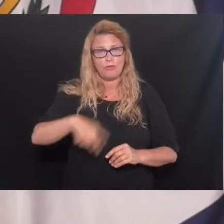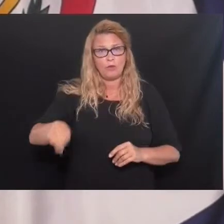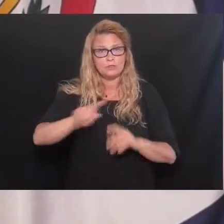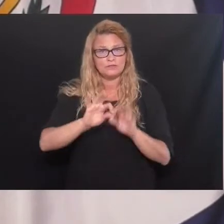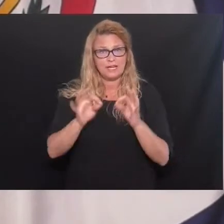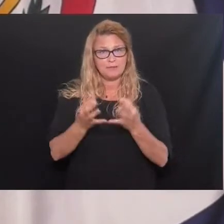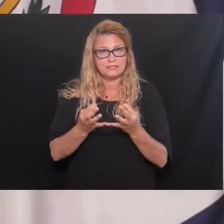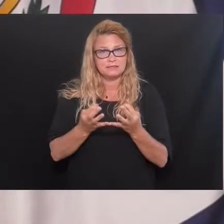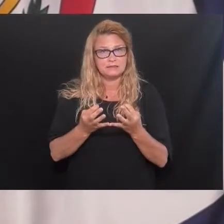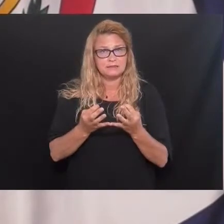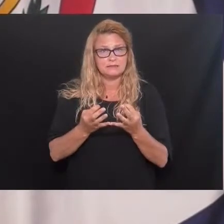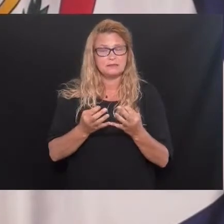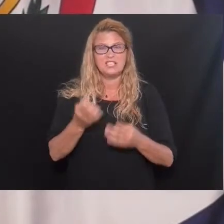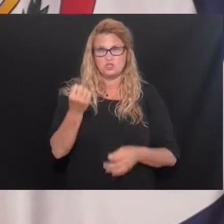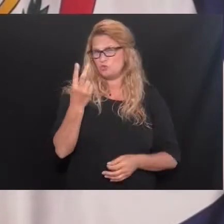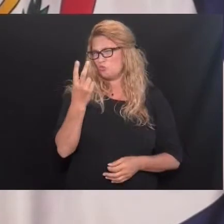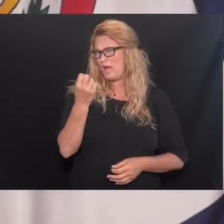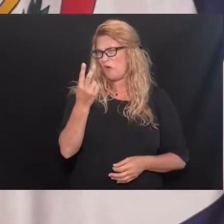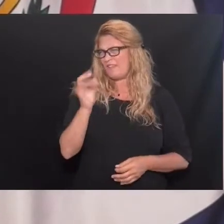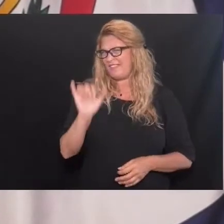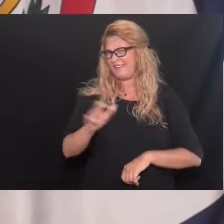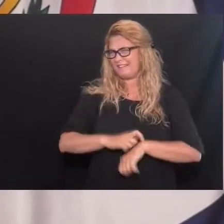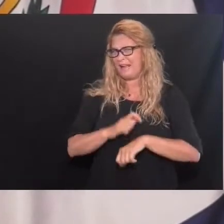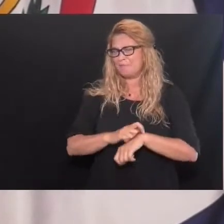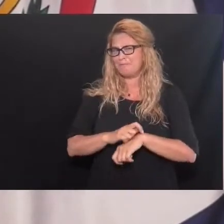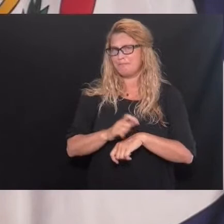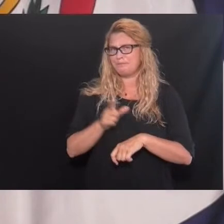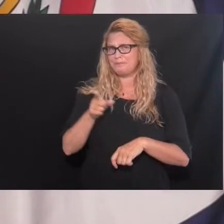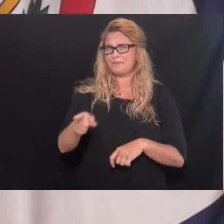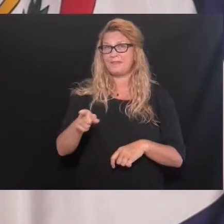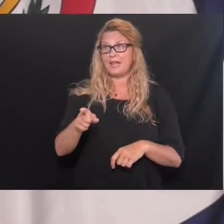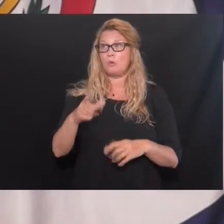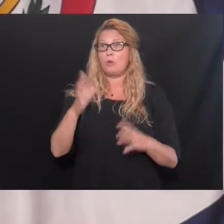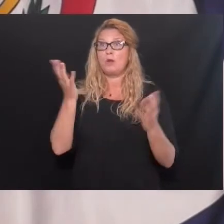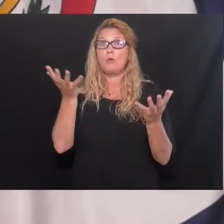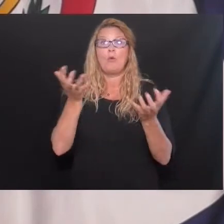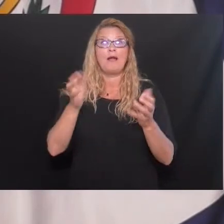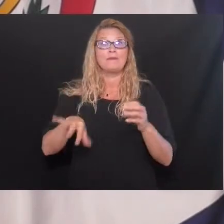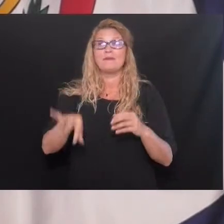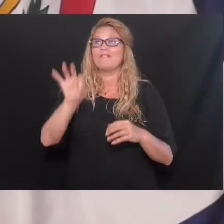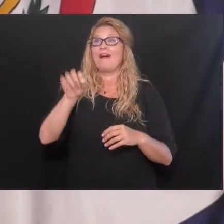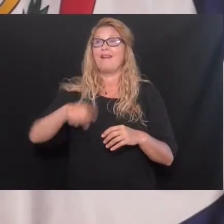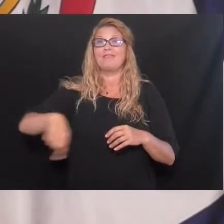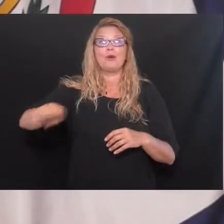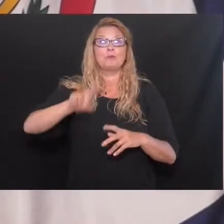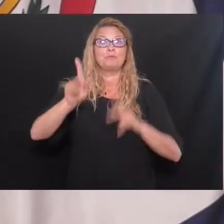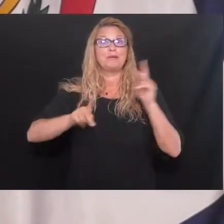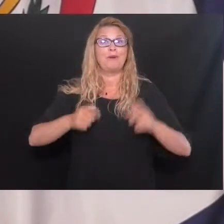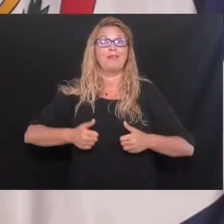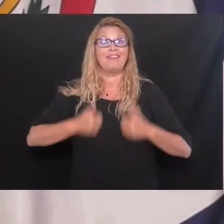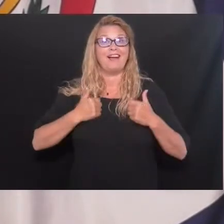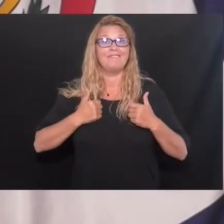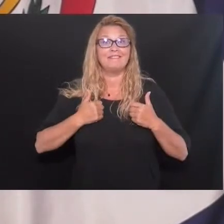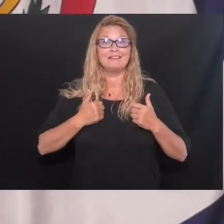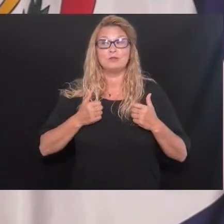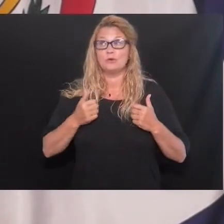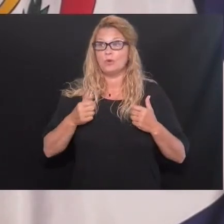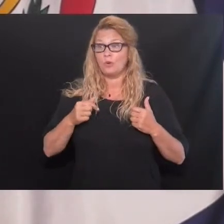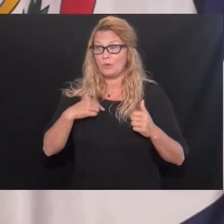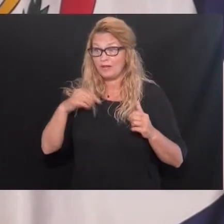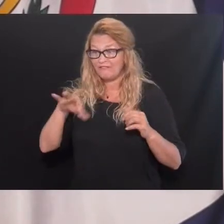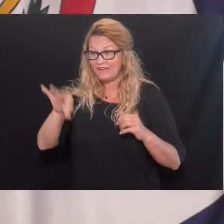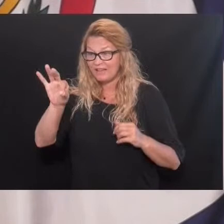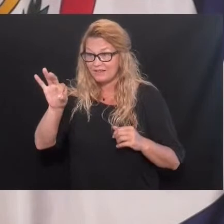those miners, there was 12 of them, I believe, that they would be found alive. And we finally found them,